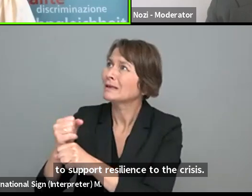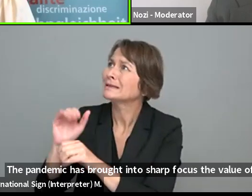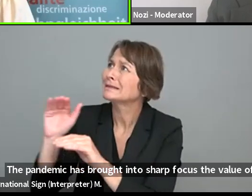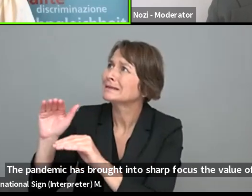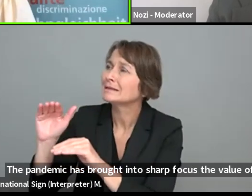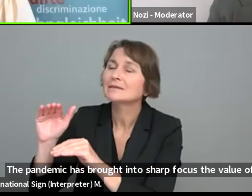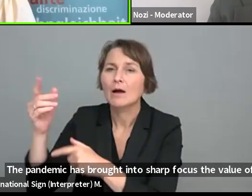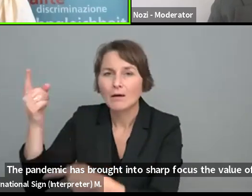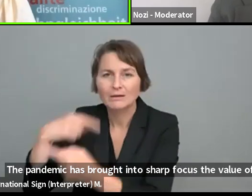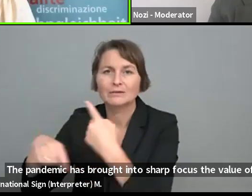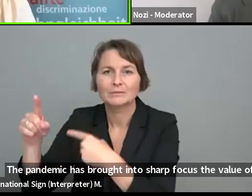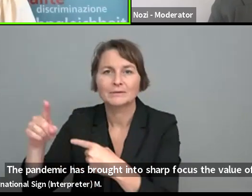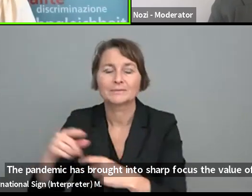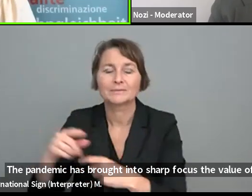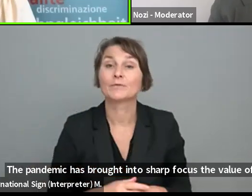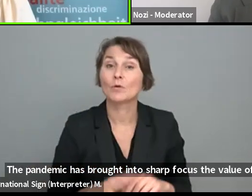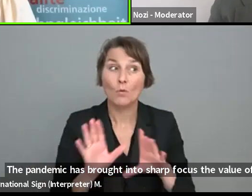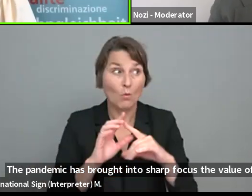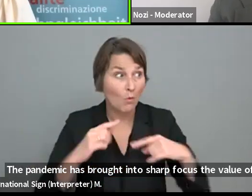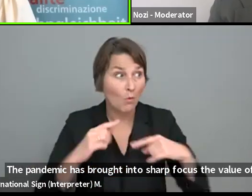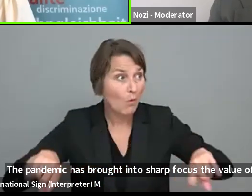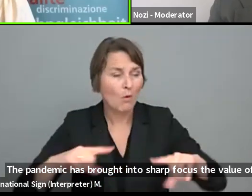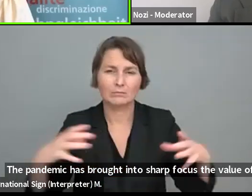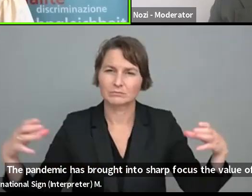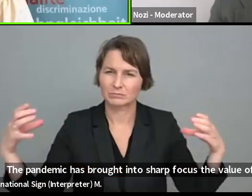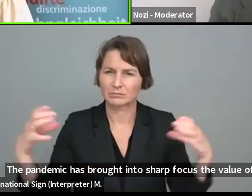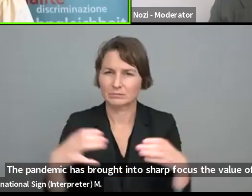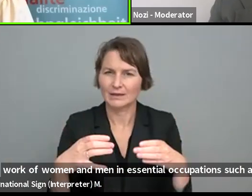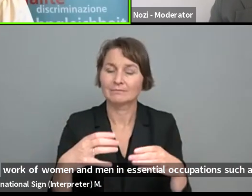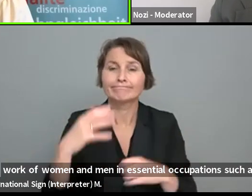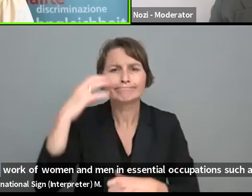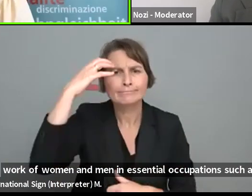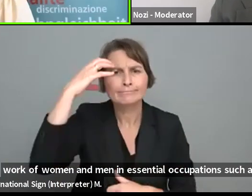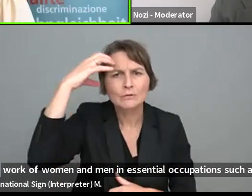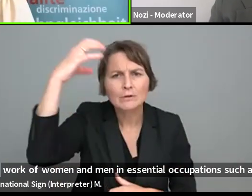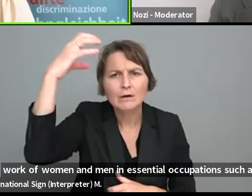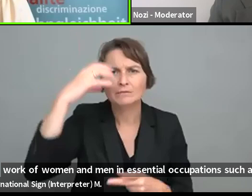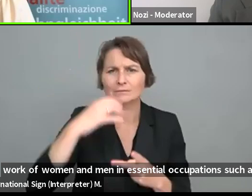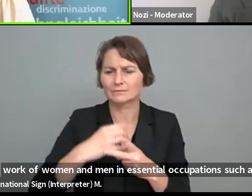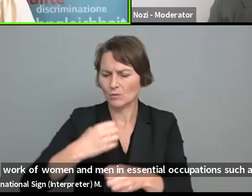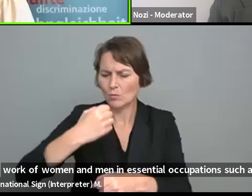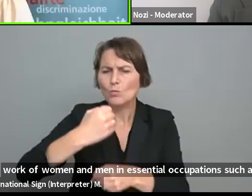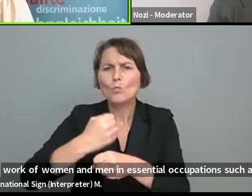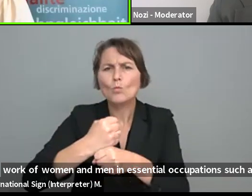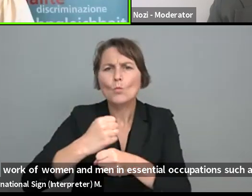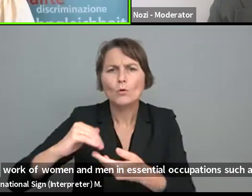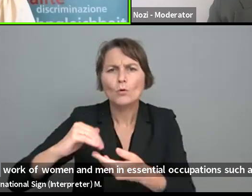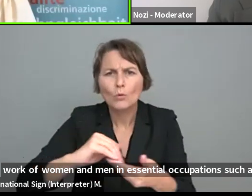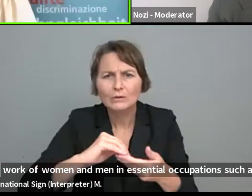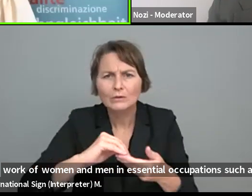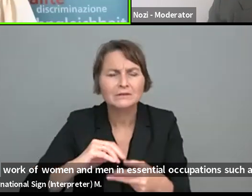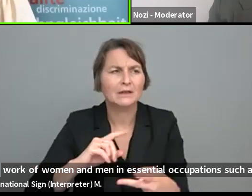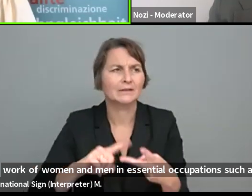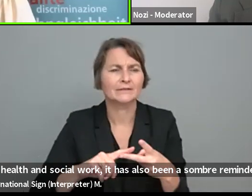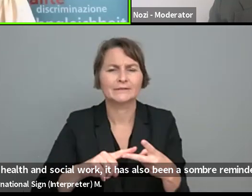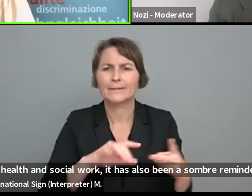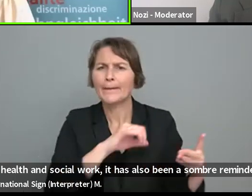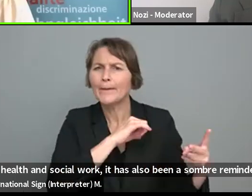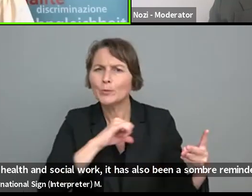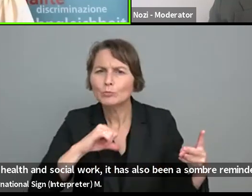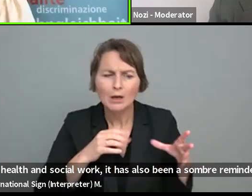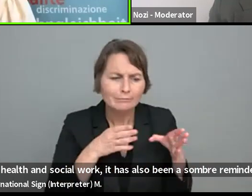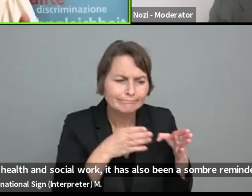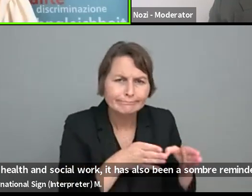upon governments, employers and workers' organizations, the private sector, academic